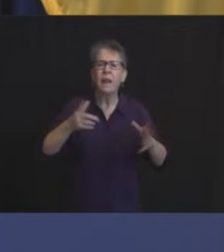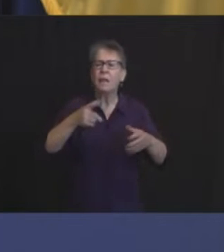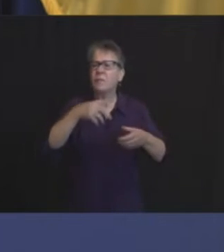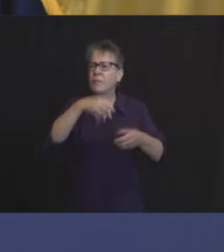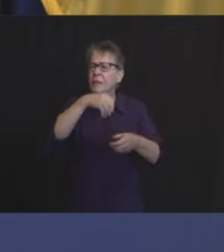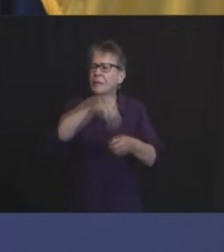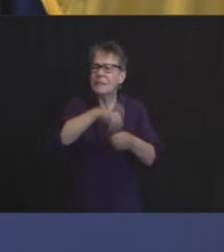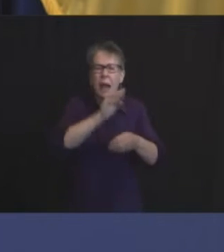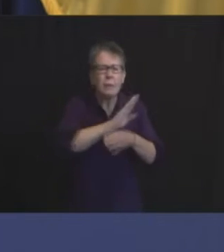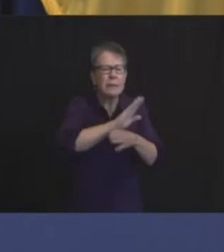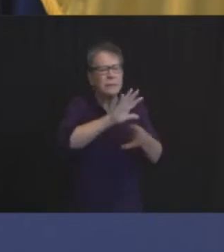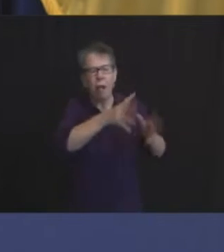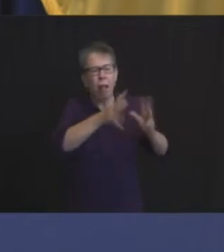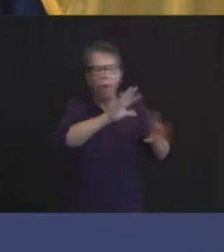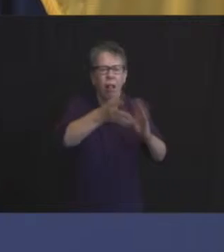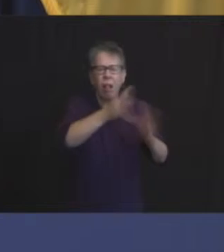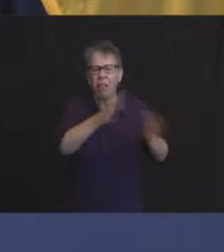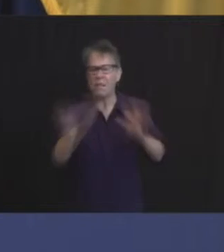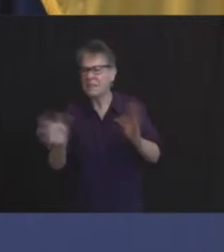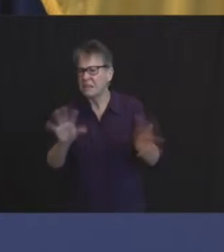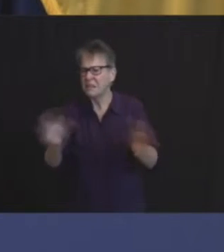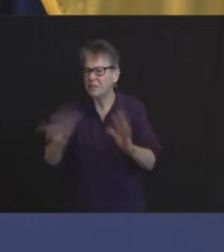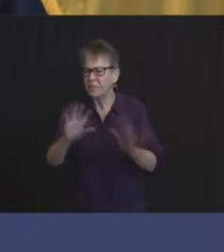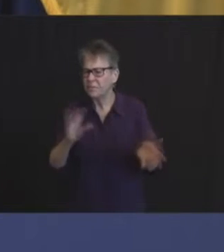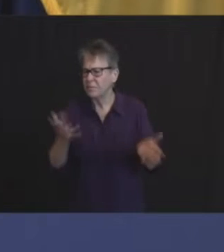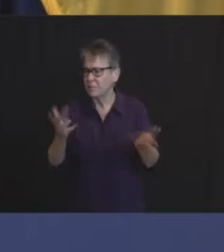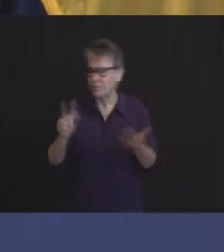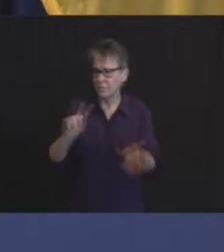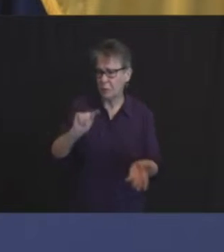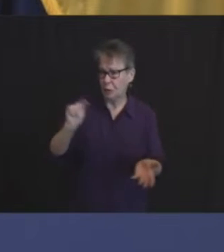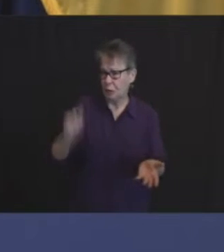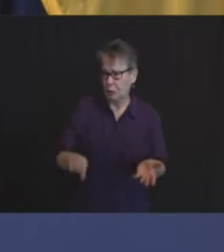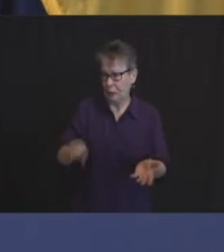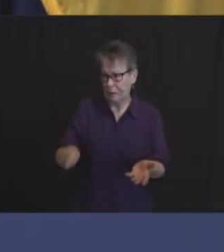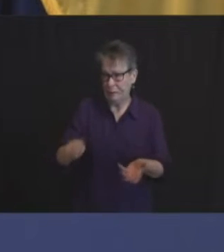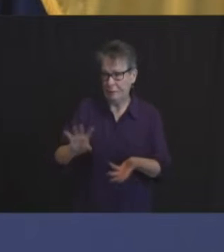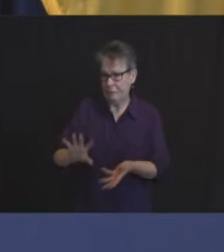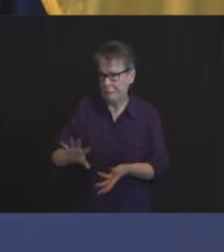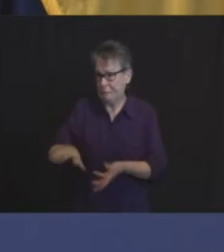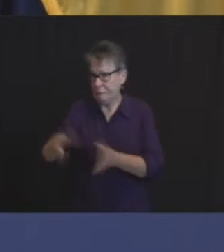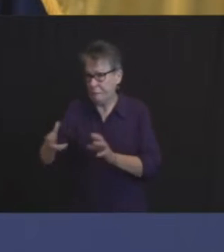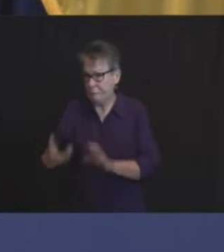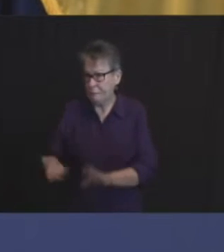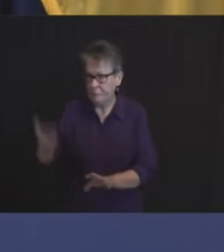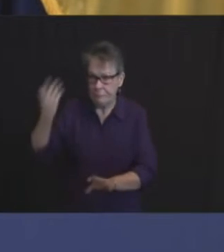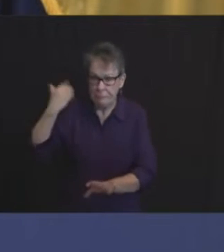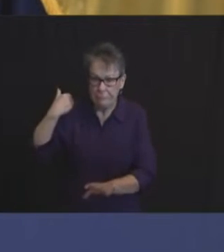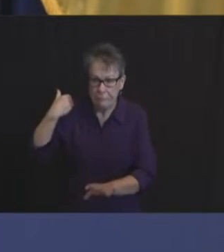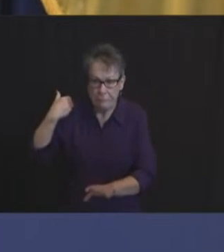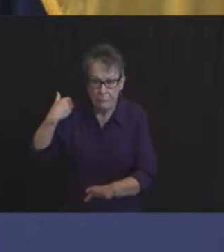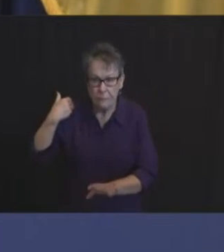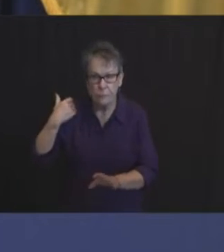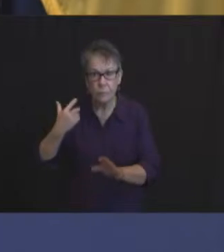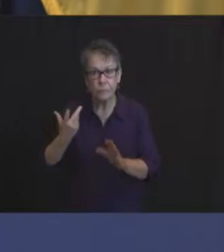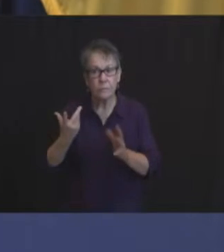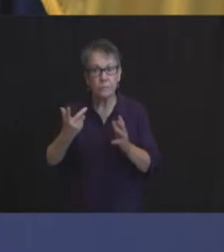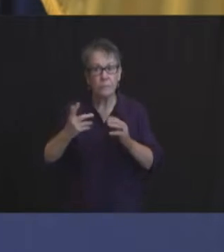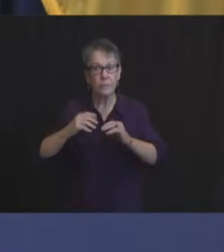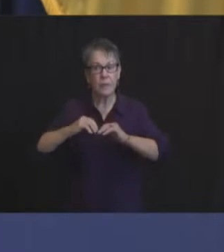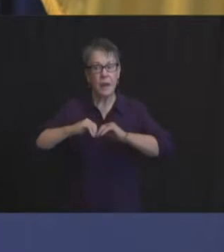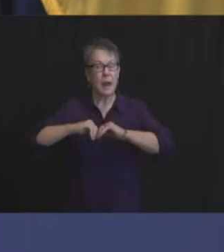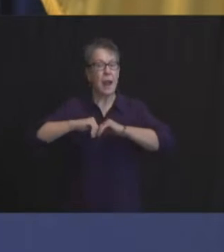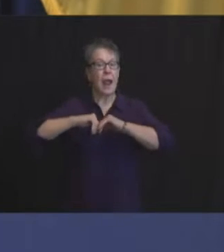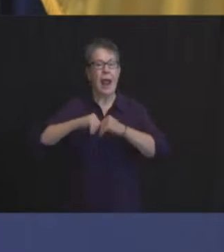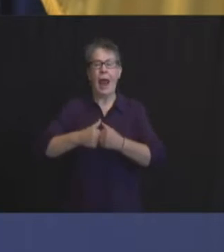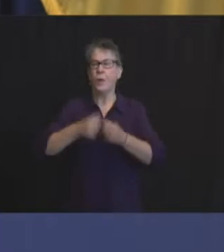of parts of Trenton. How can you and others guarantee that that same thing won't happen on Sunday? So I'll start, Pat, and you're welcome